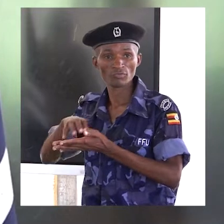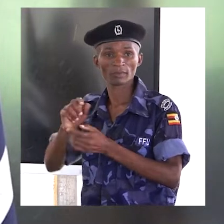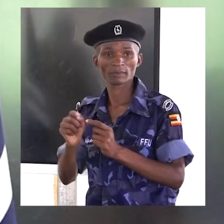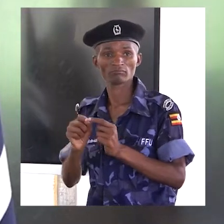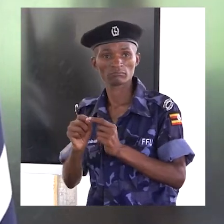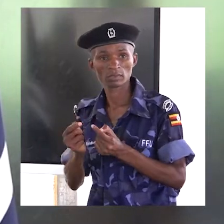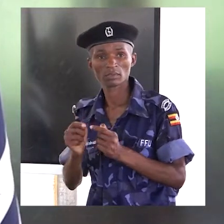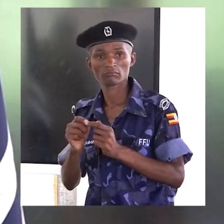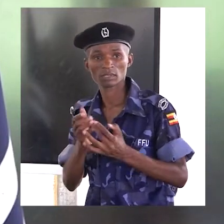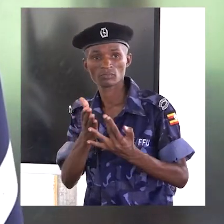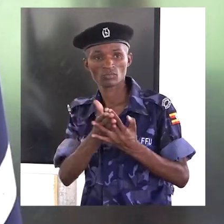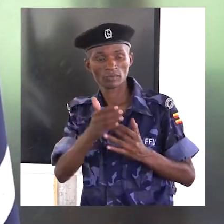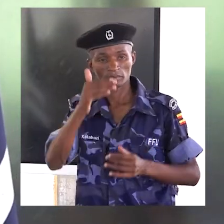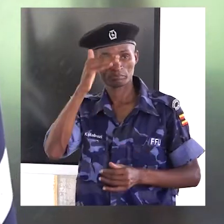police